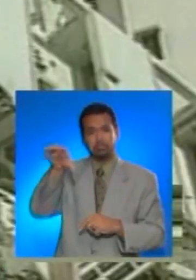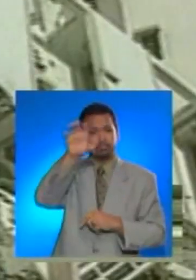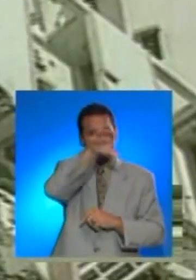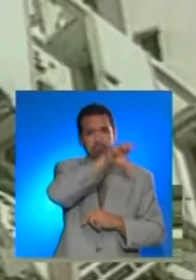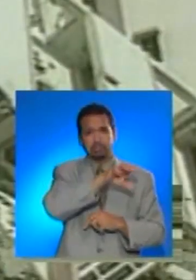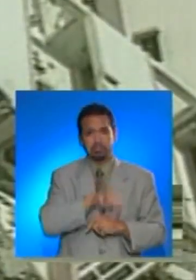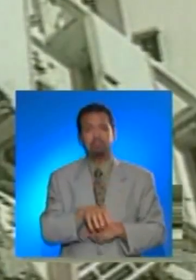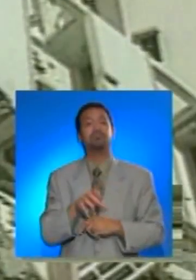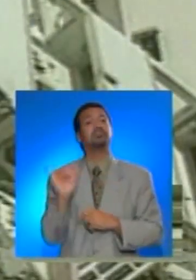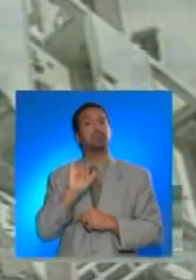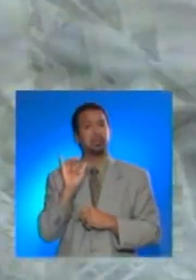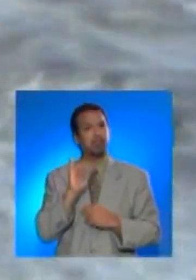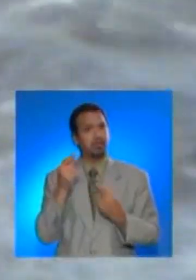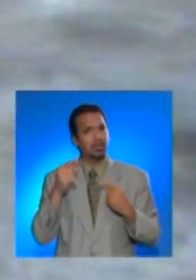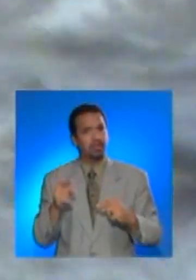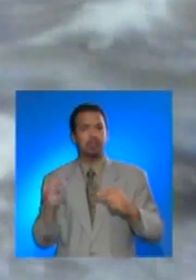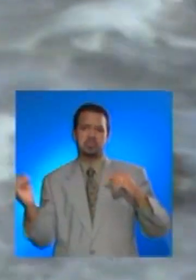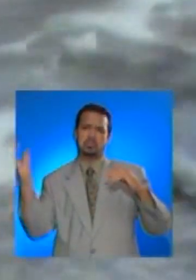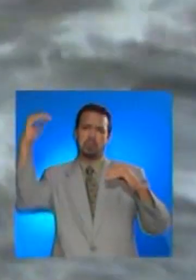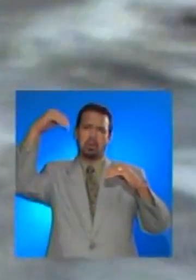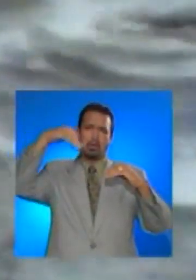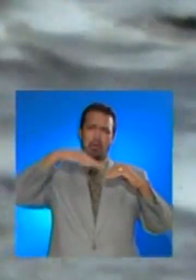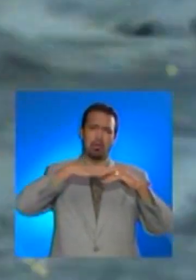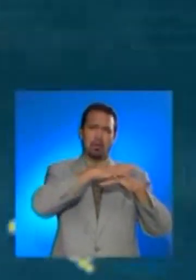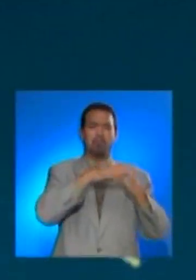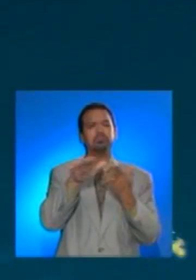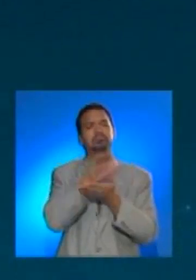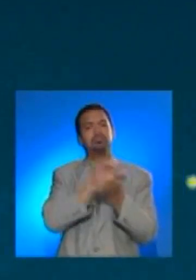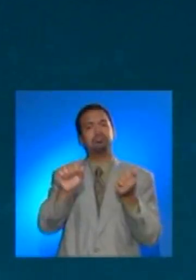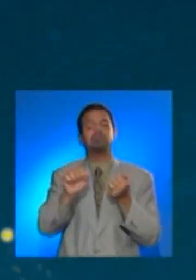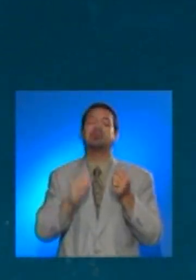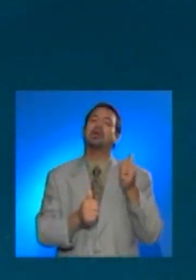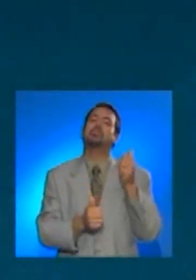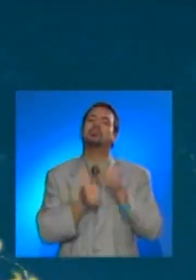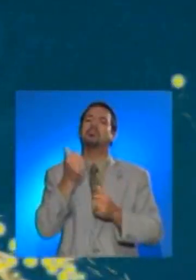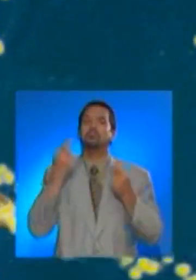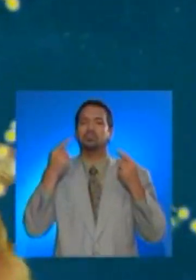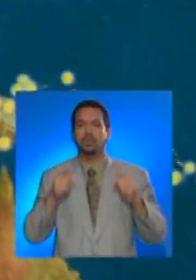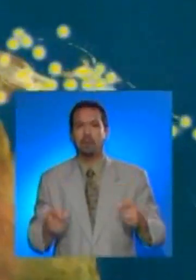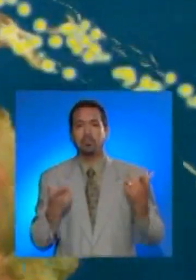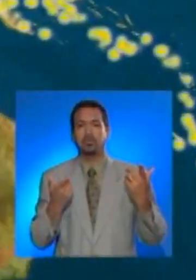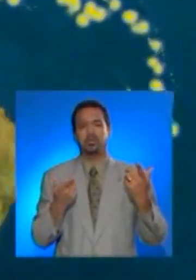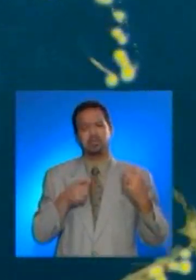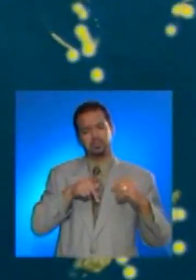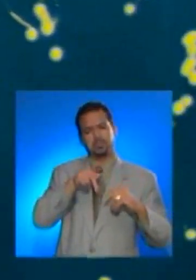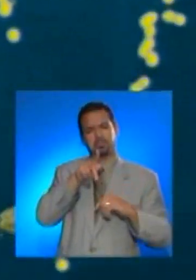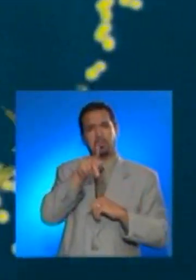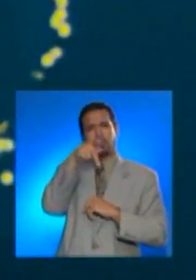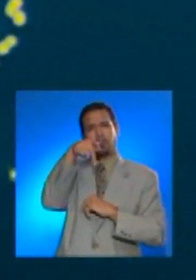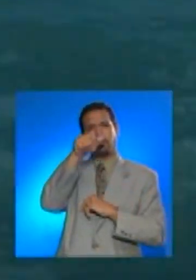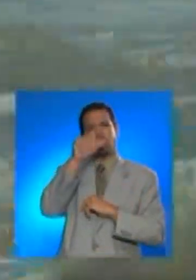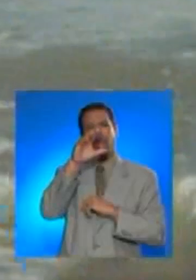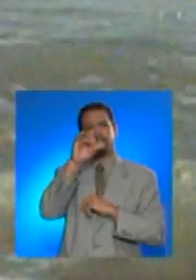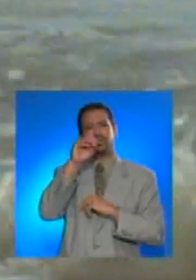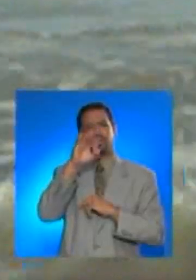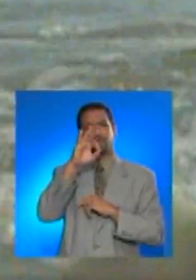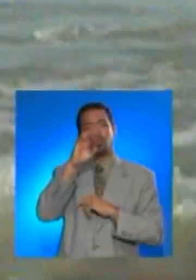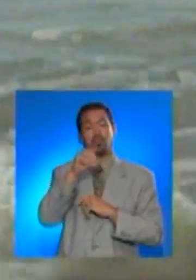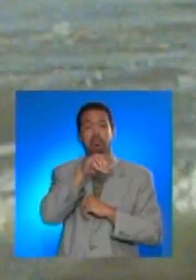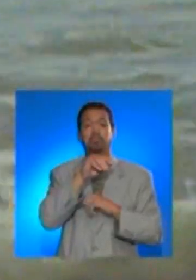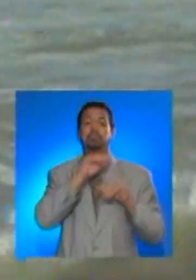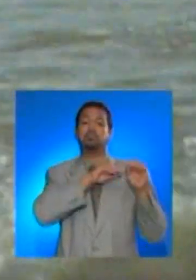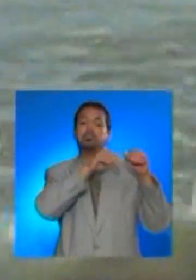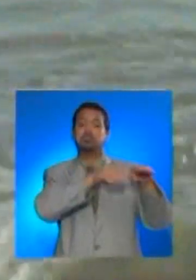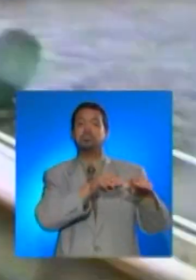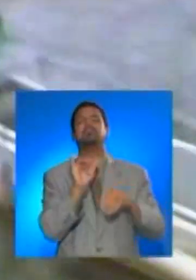Most tsunami-genic earthquakes have taken place in the Pacific Ocean, but there have also been reports of tsunamis in other